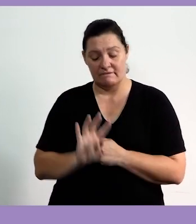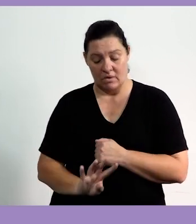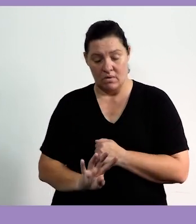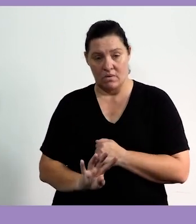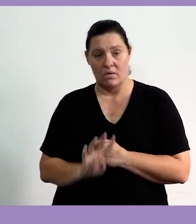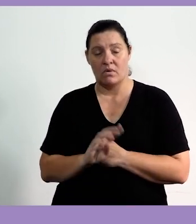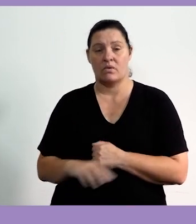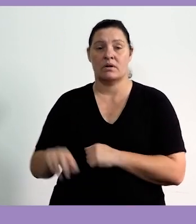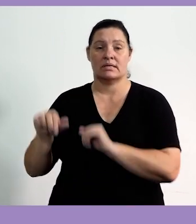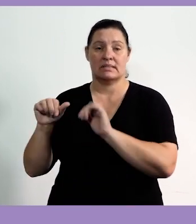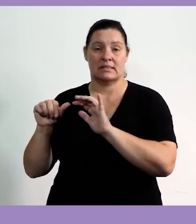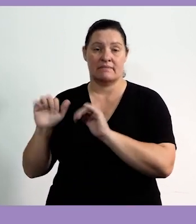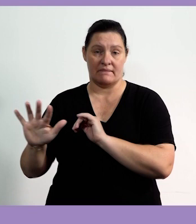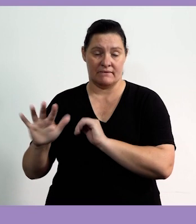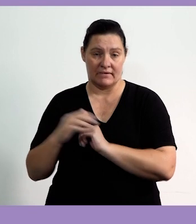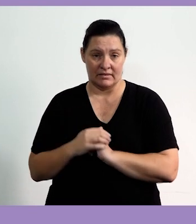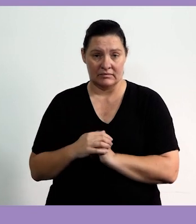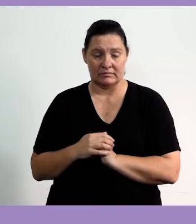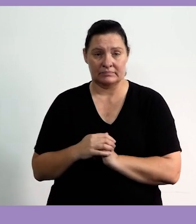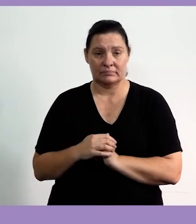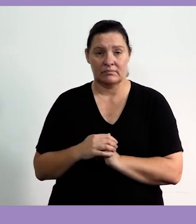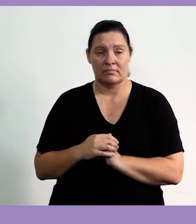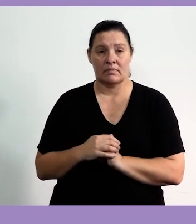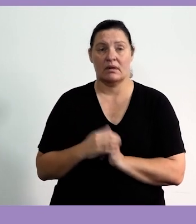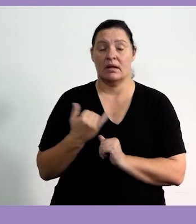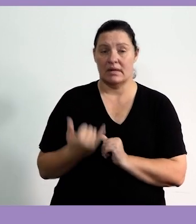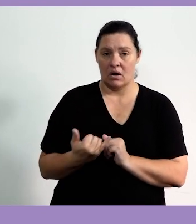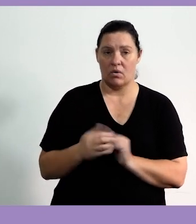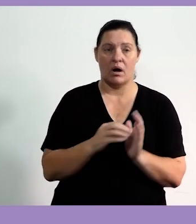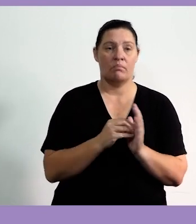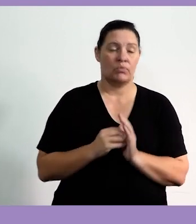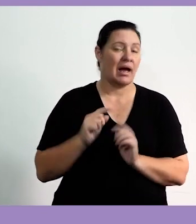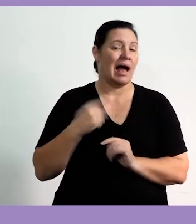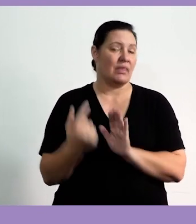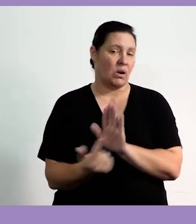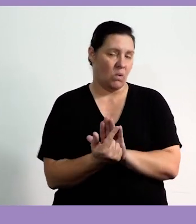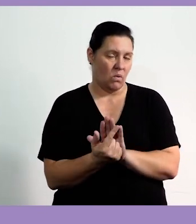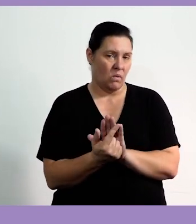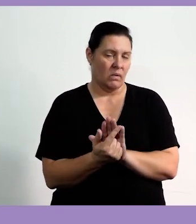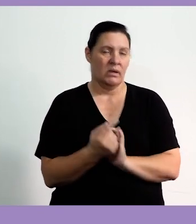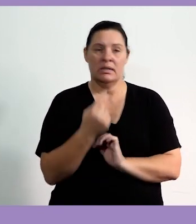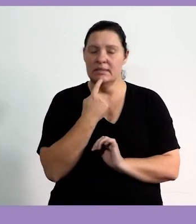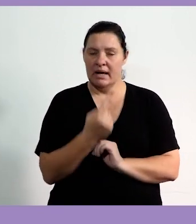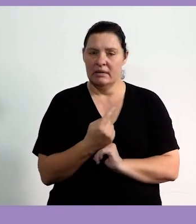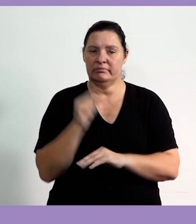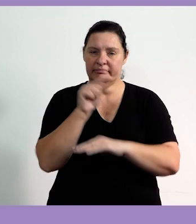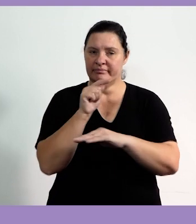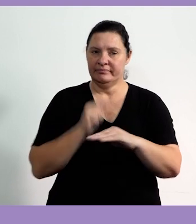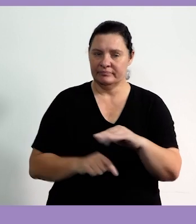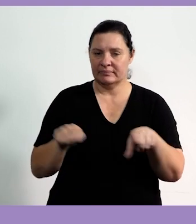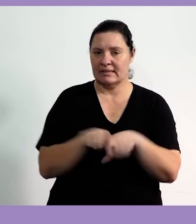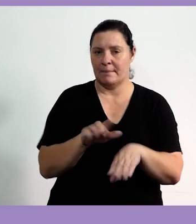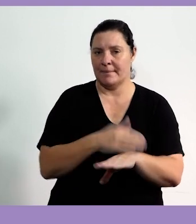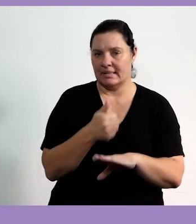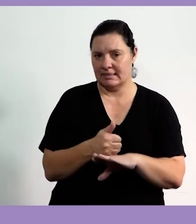is divided by 4 exponent 5. Now this brings us to another law, the one that we learned